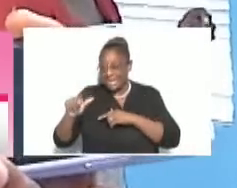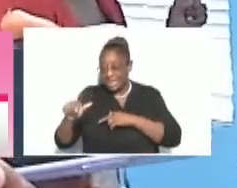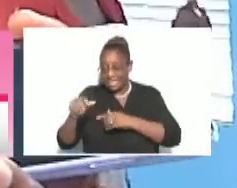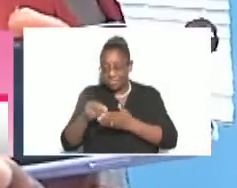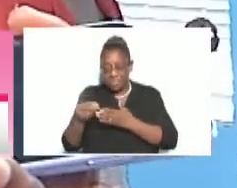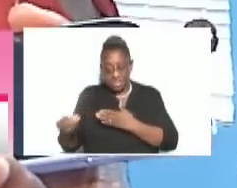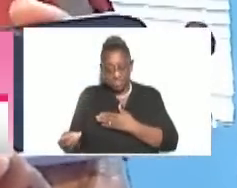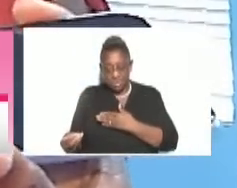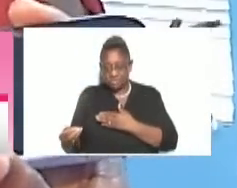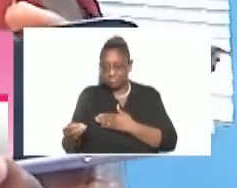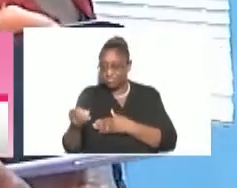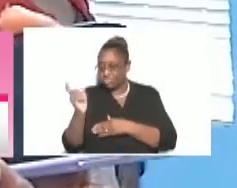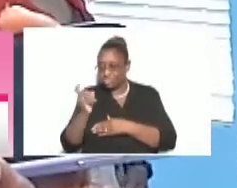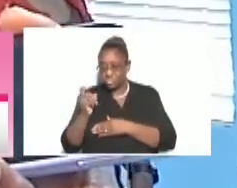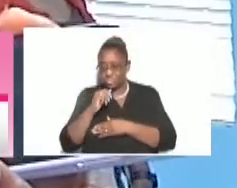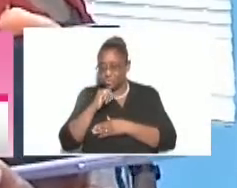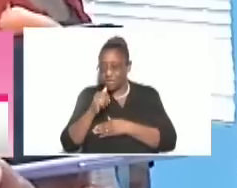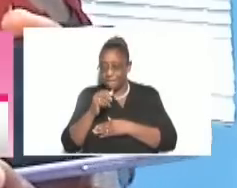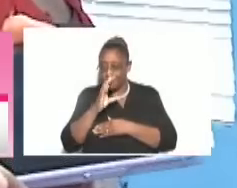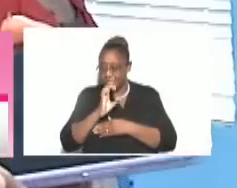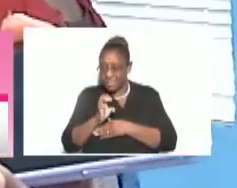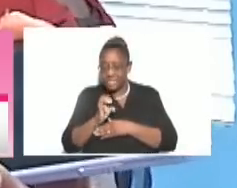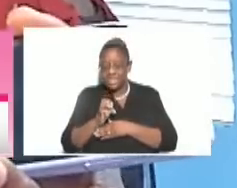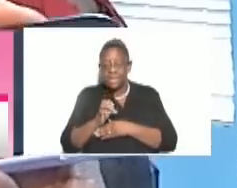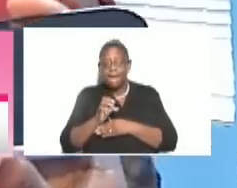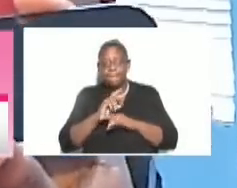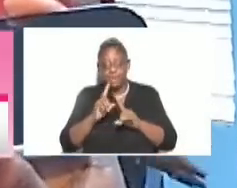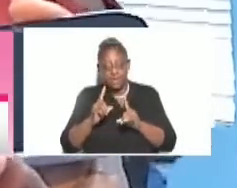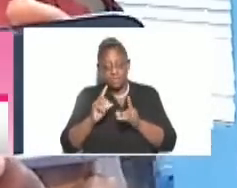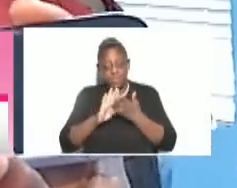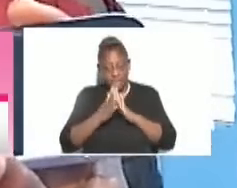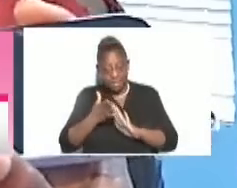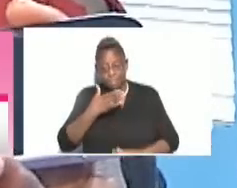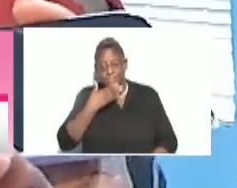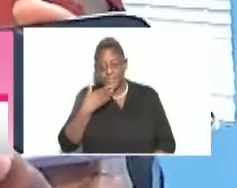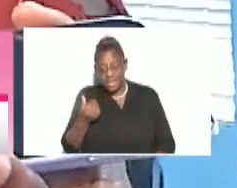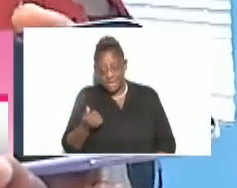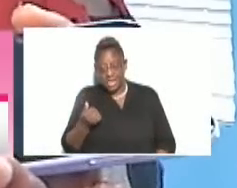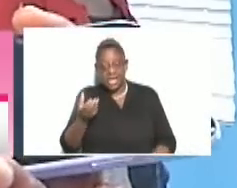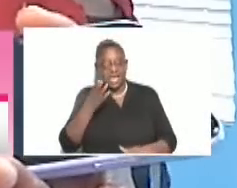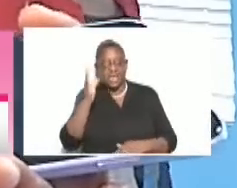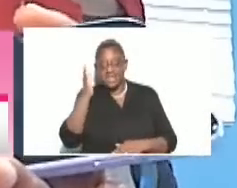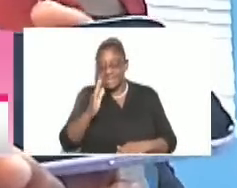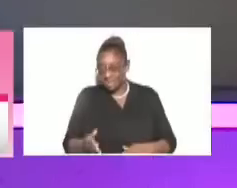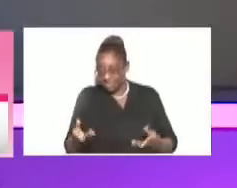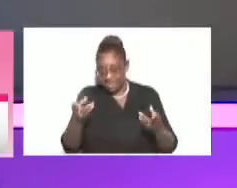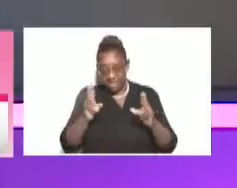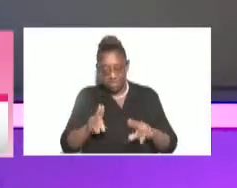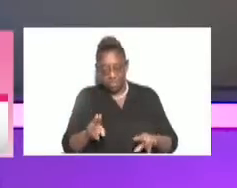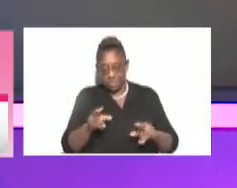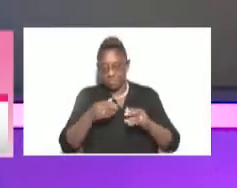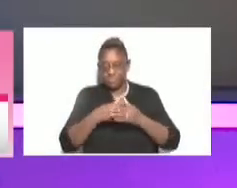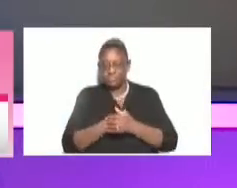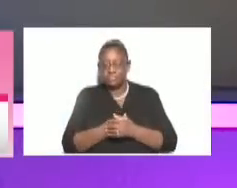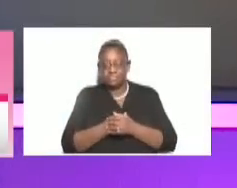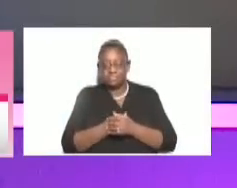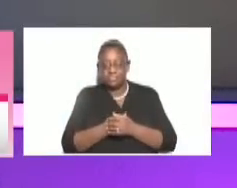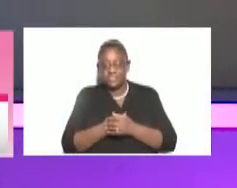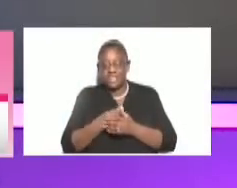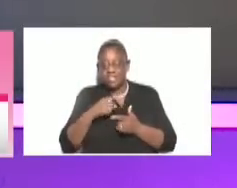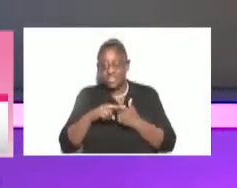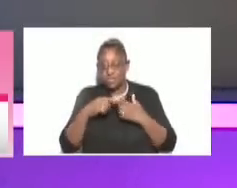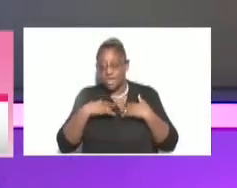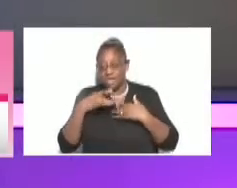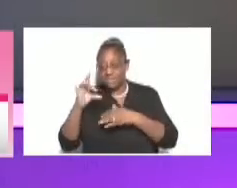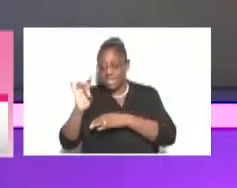our workers. So it's gotten better, but it shouldn't be happening at all. Some 84